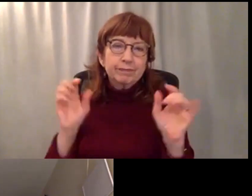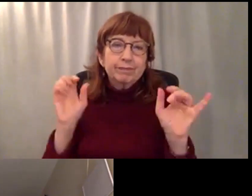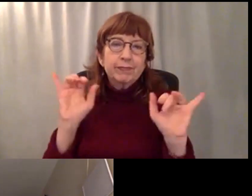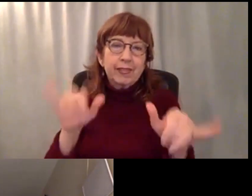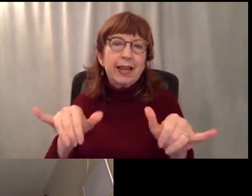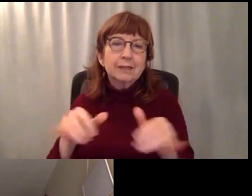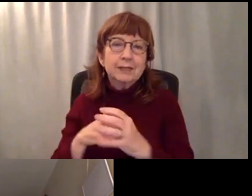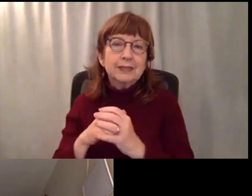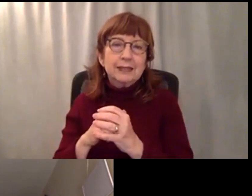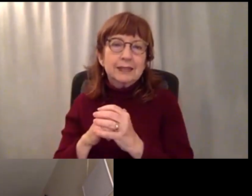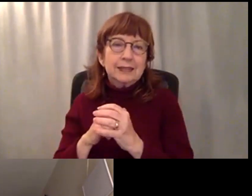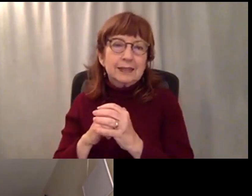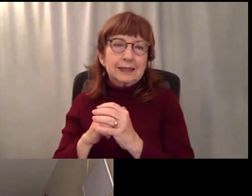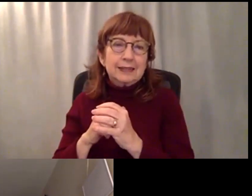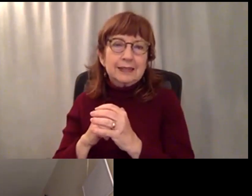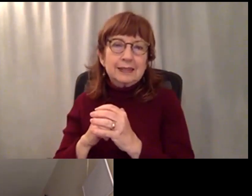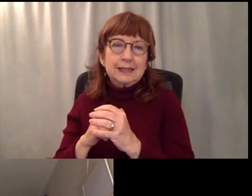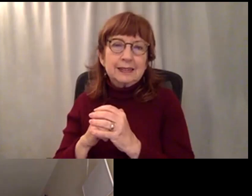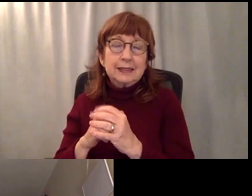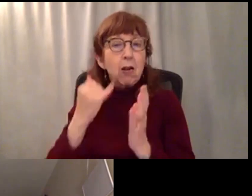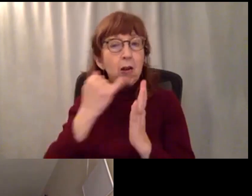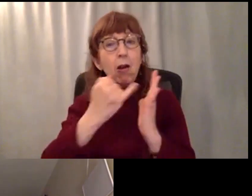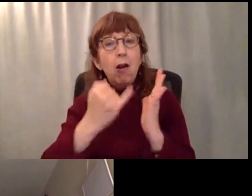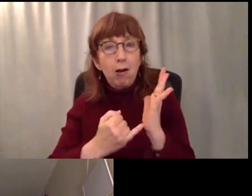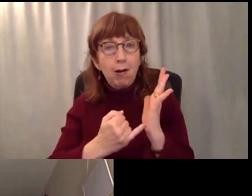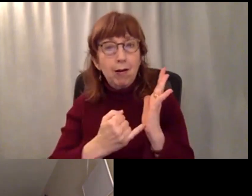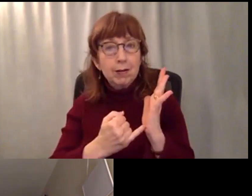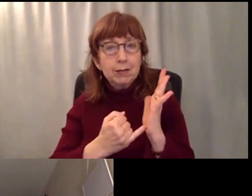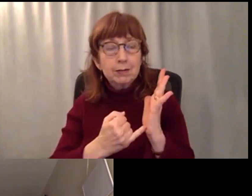just art is just a way that